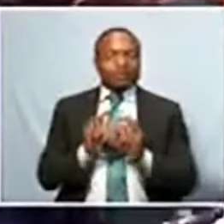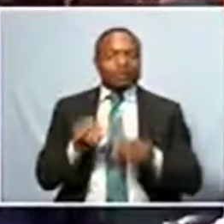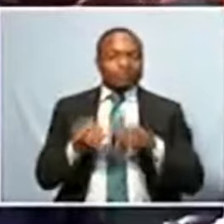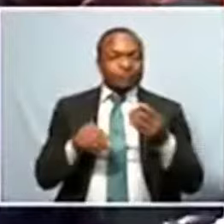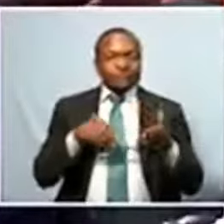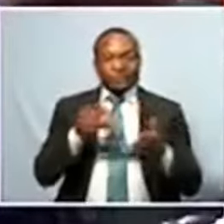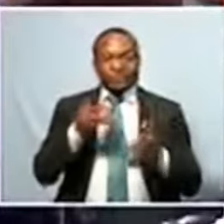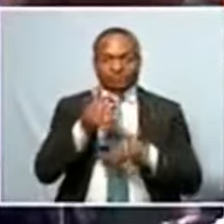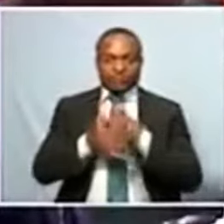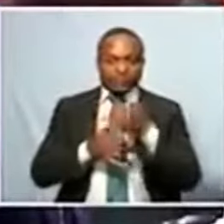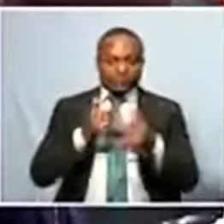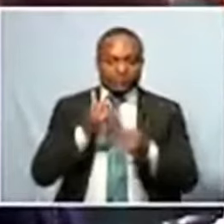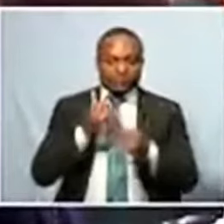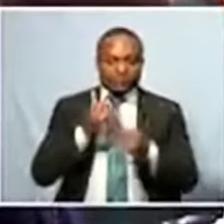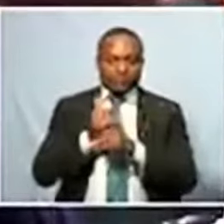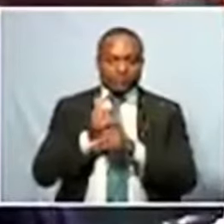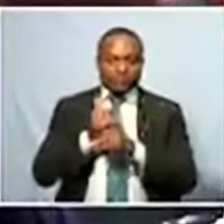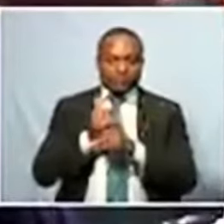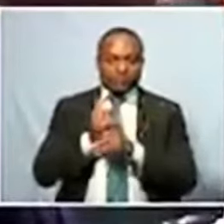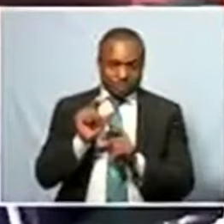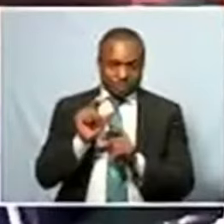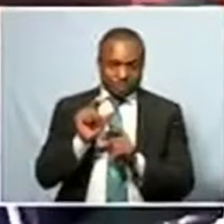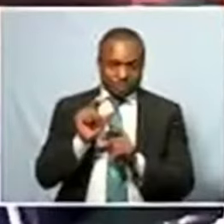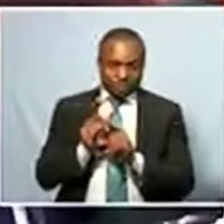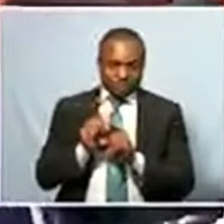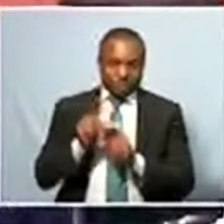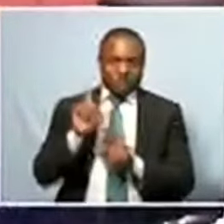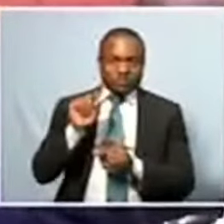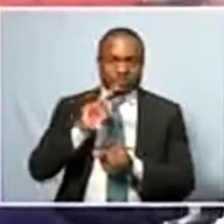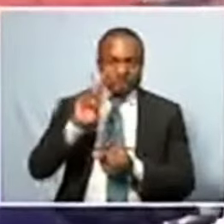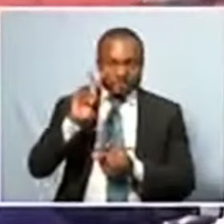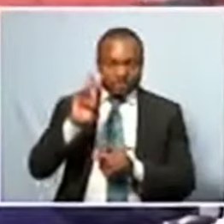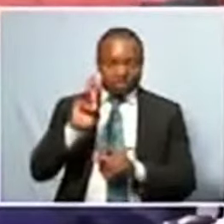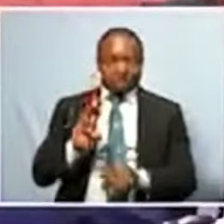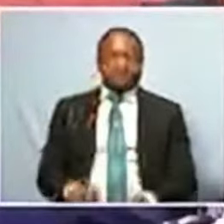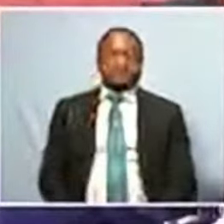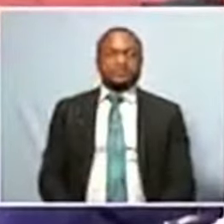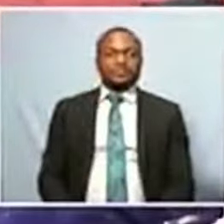expenditure for the year ending 31st December 2026.